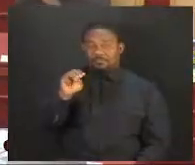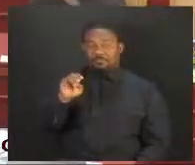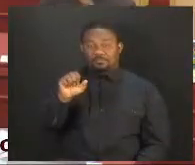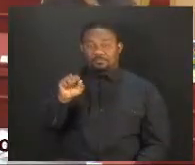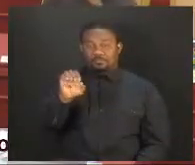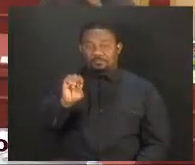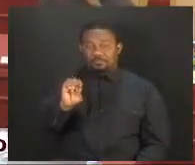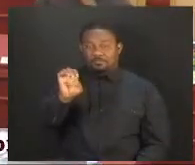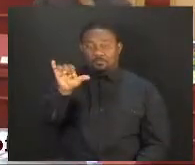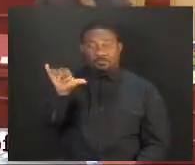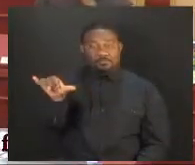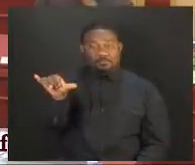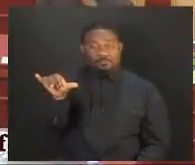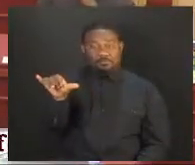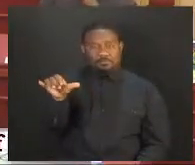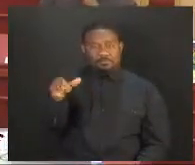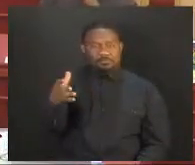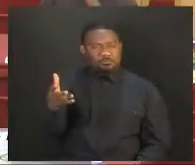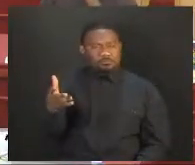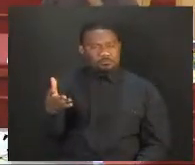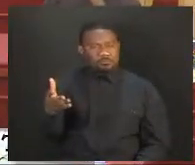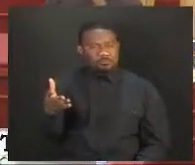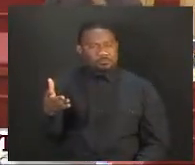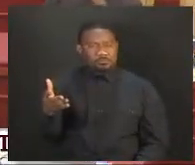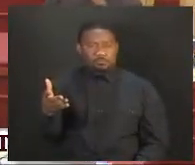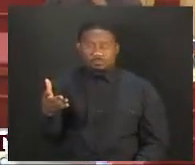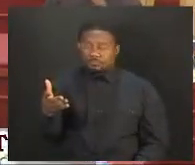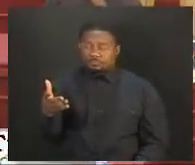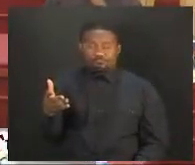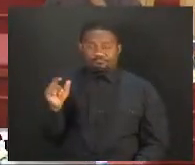Speaker, Galamsey growth cannot be sustainable.